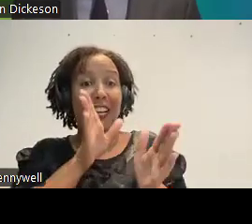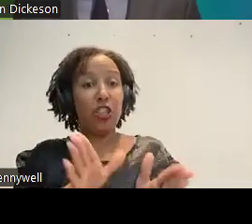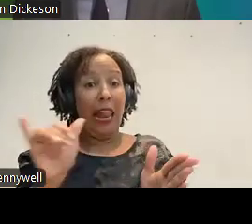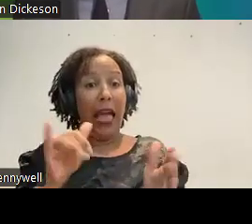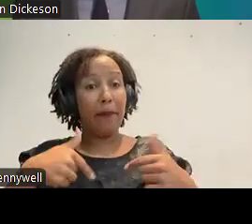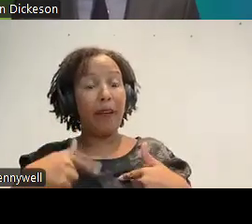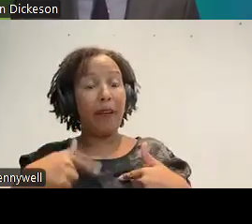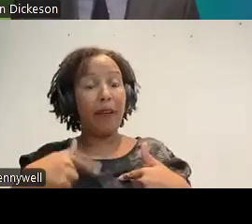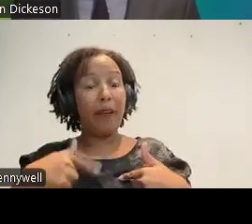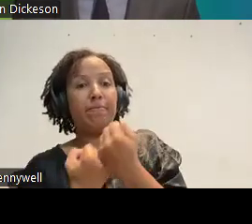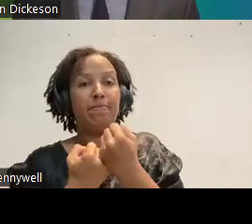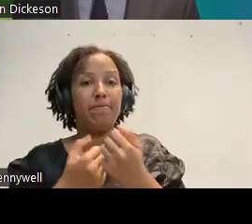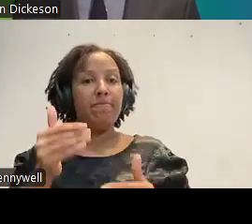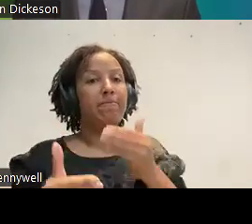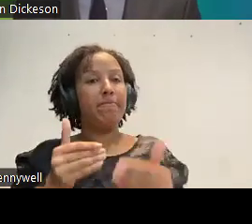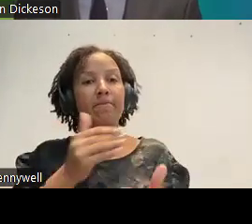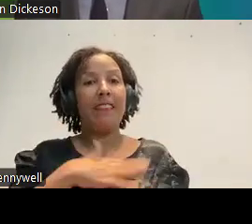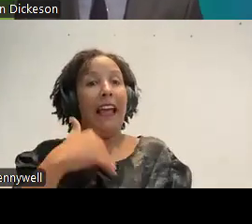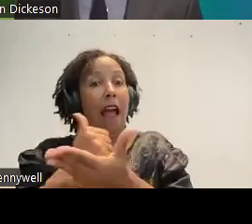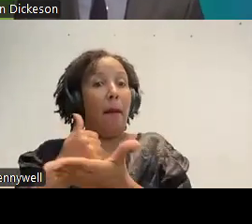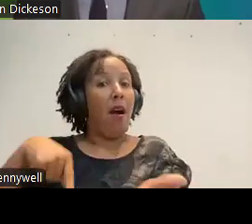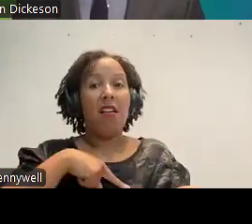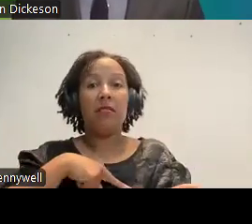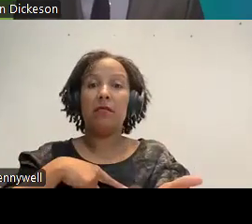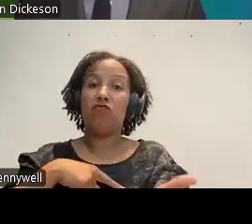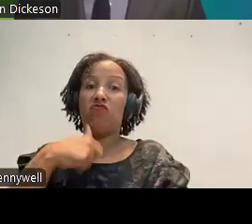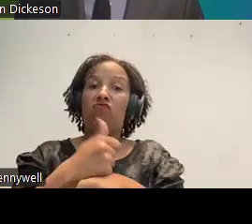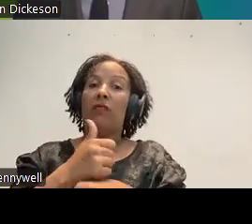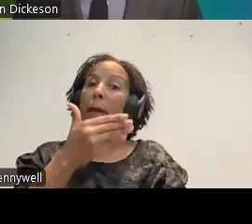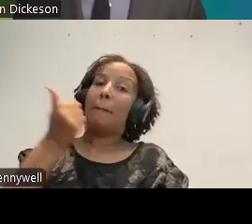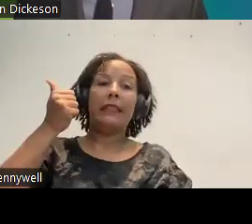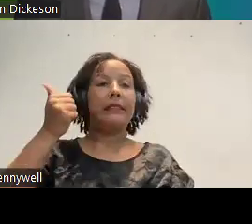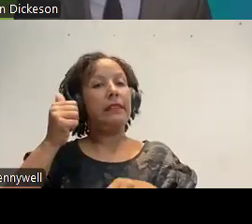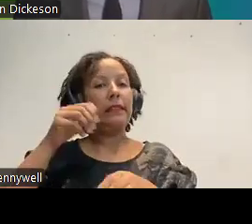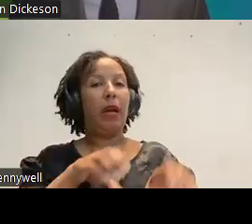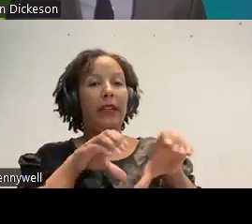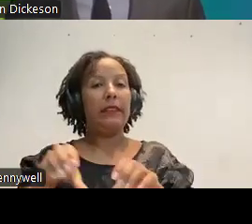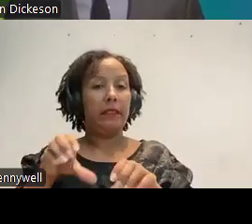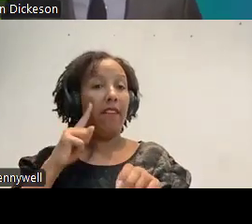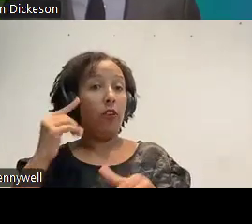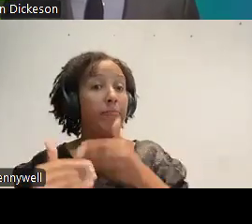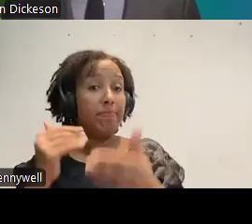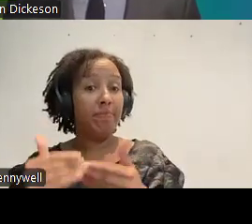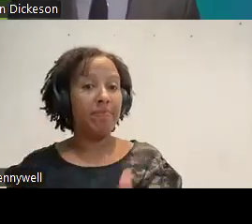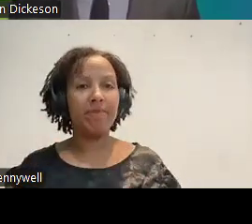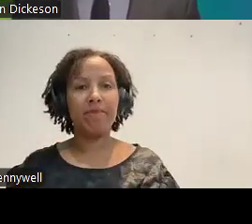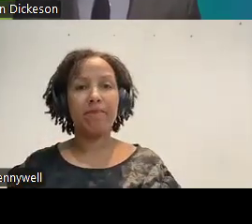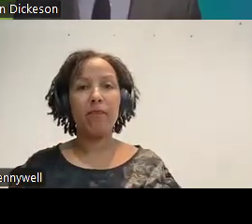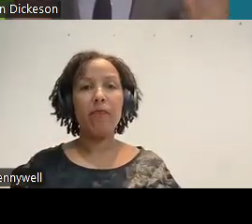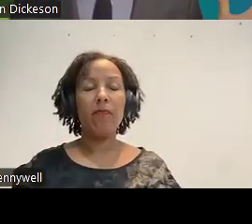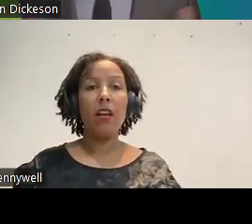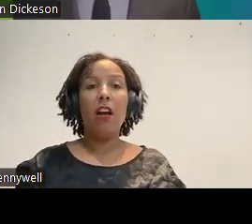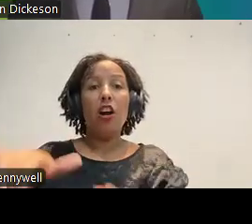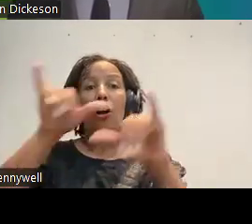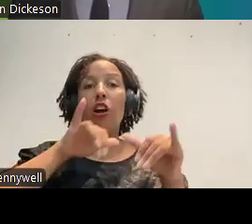and to create these best practices. So, common misconceptions about trafficking. The first is that